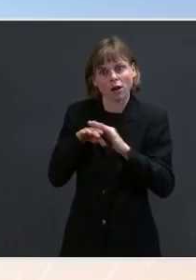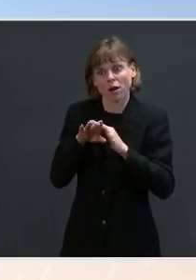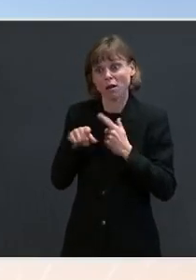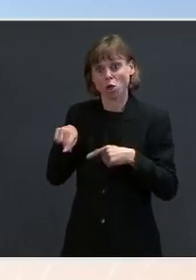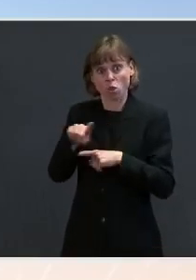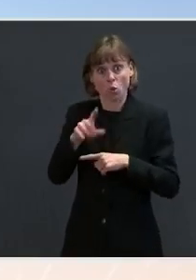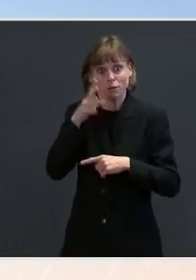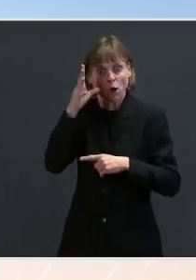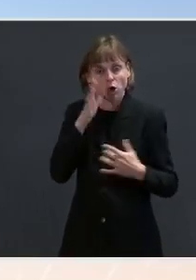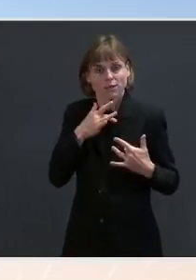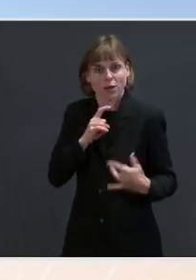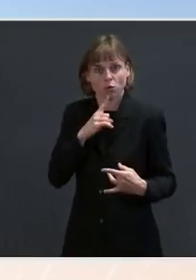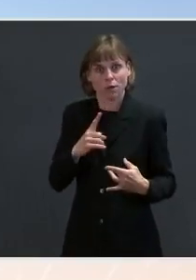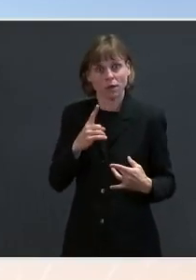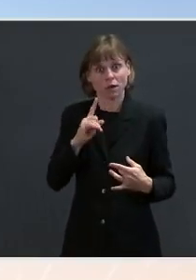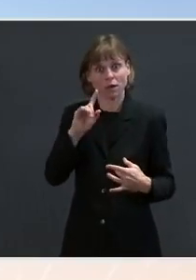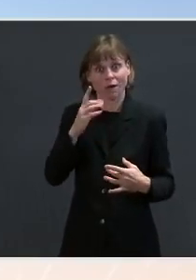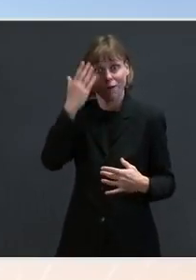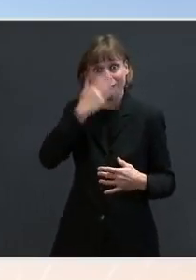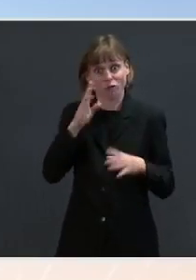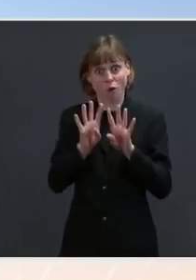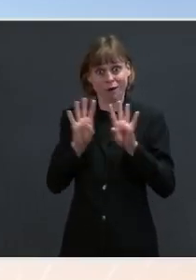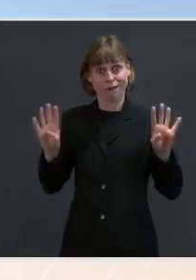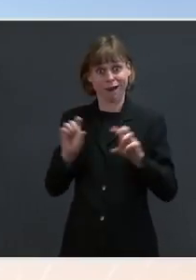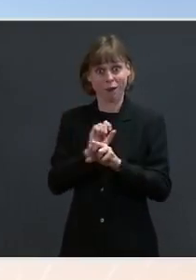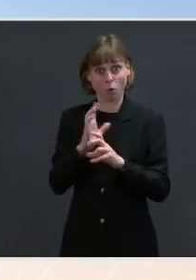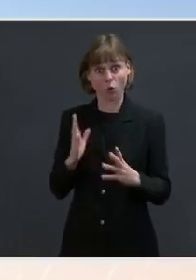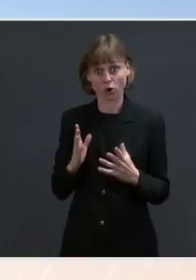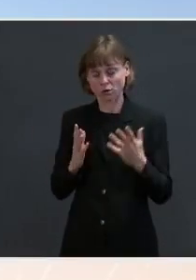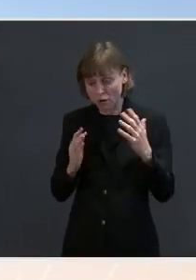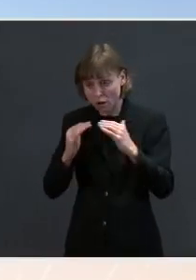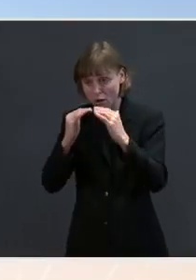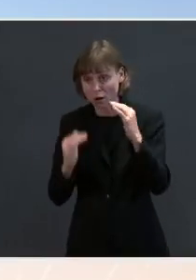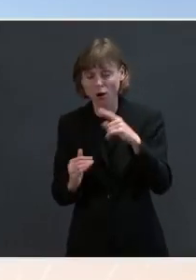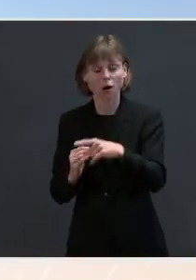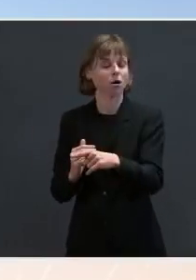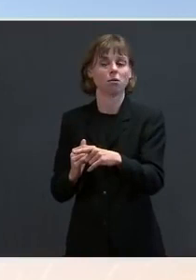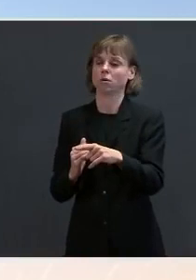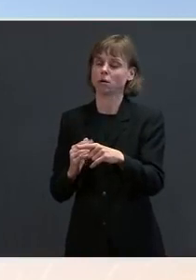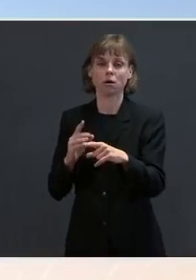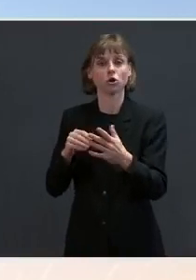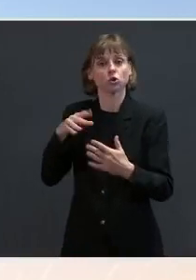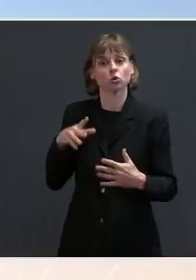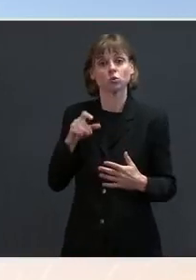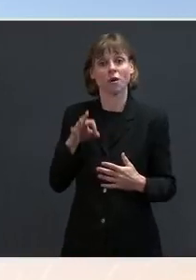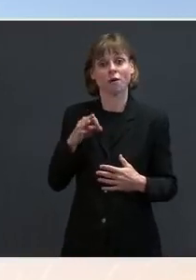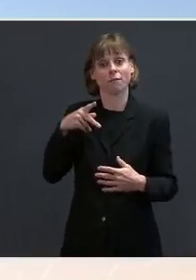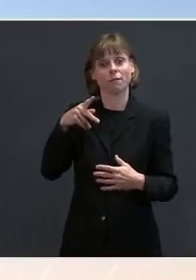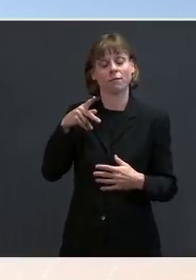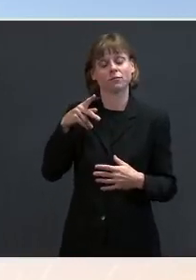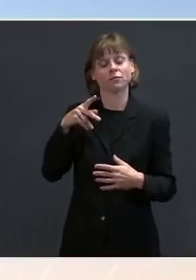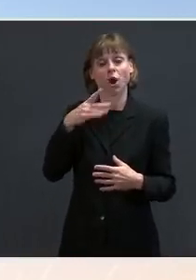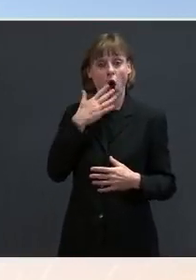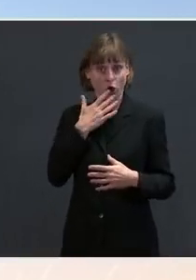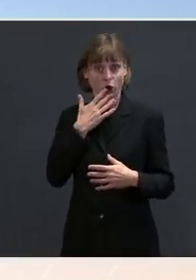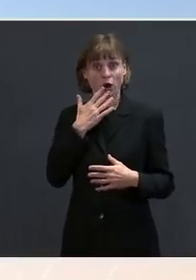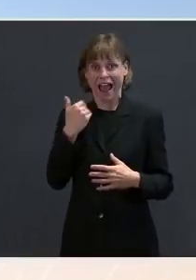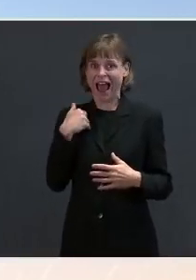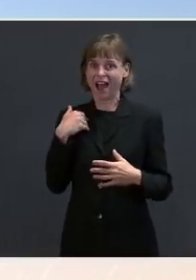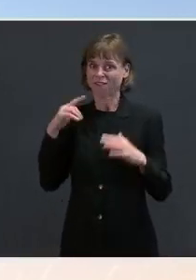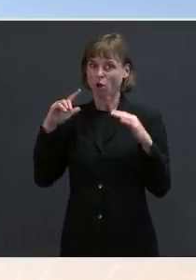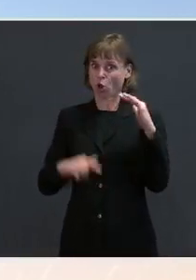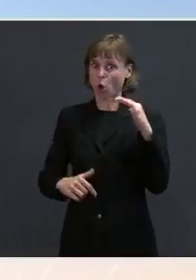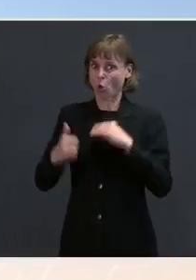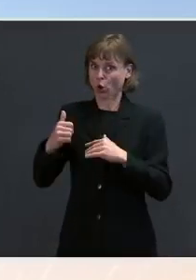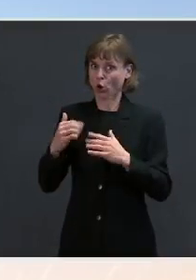and this compounds the damaging effects of policies that already leave students of color with lower quality resources. So our view is actually that